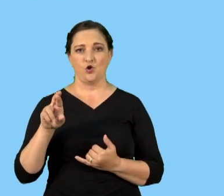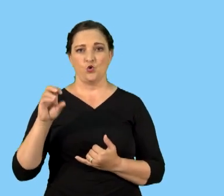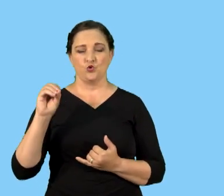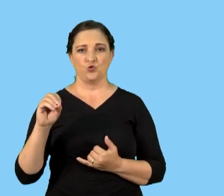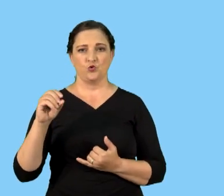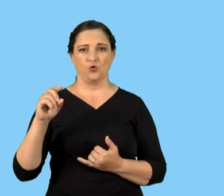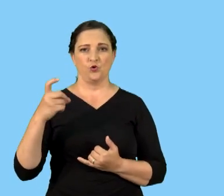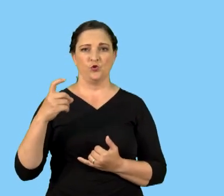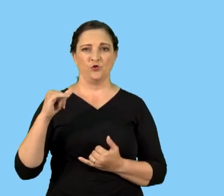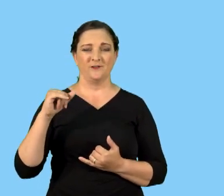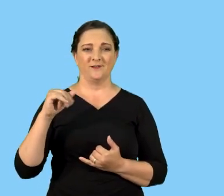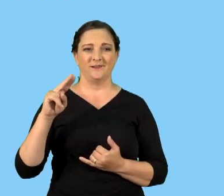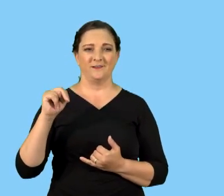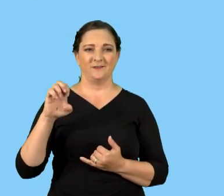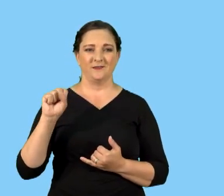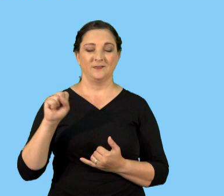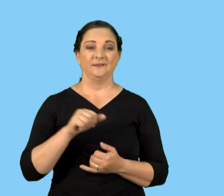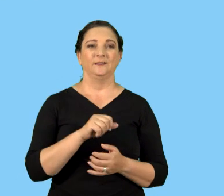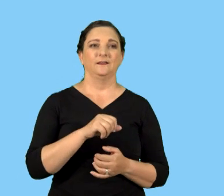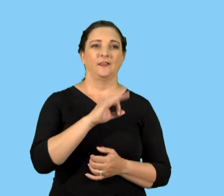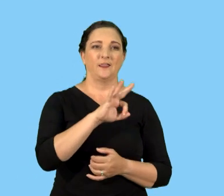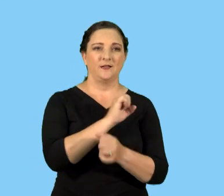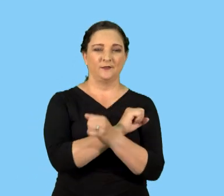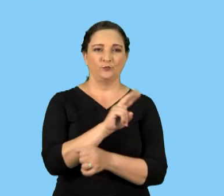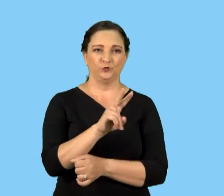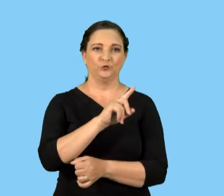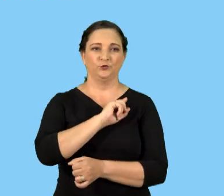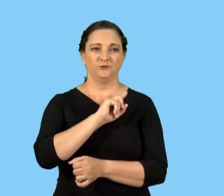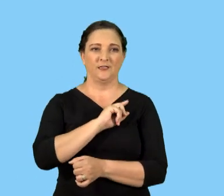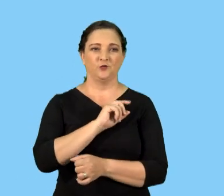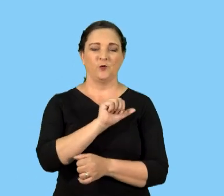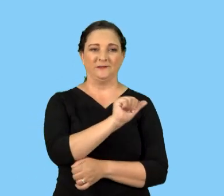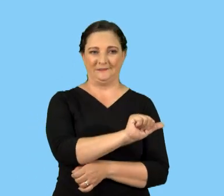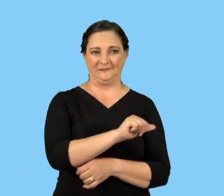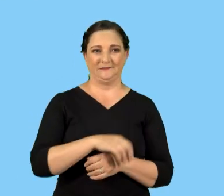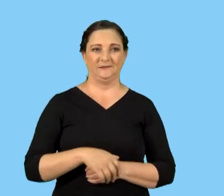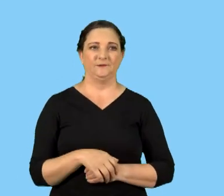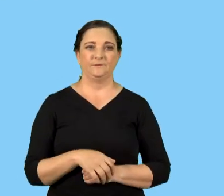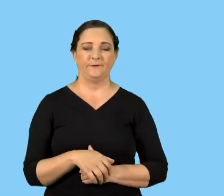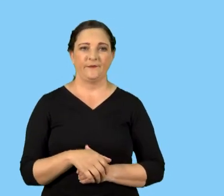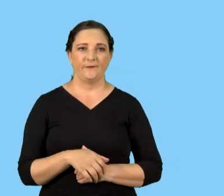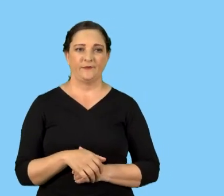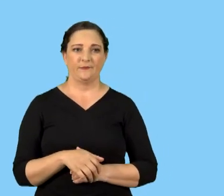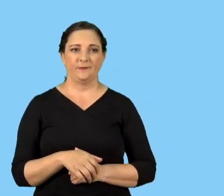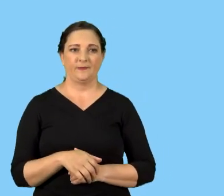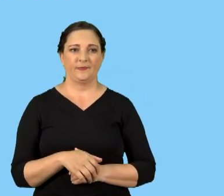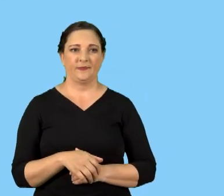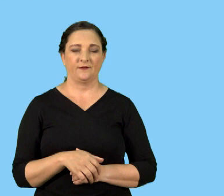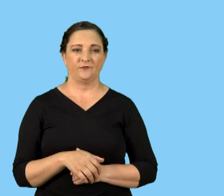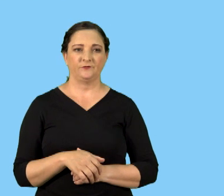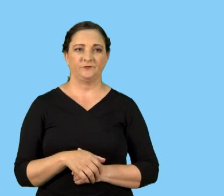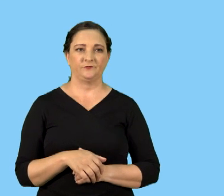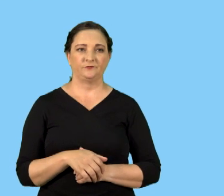do I have? 3 times 2. Again, there's 6 hydrogens on the left-hand side. So we have